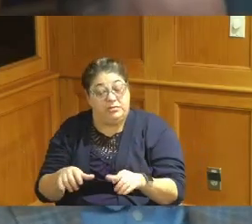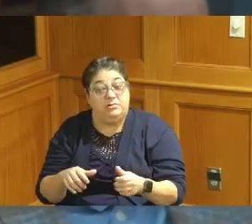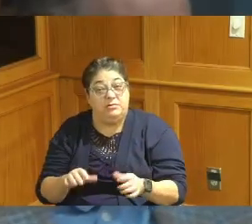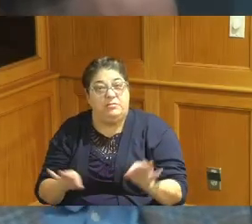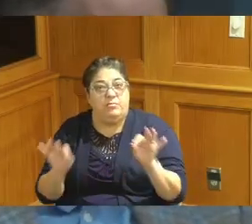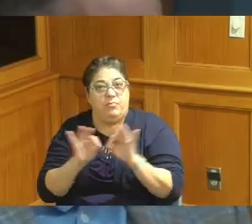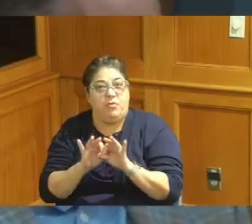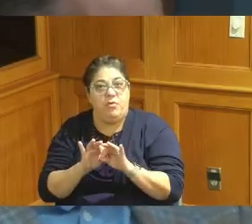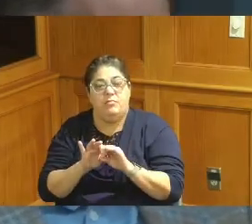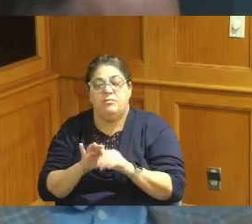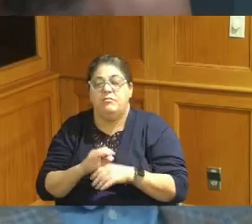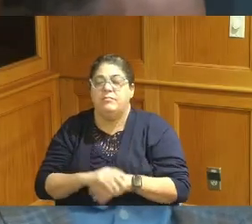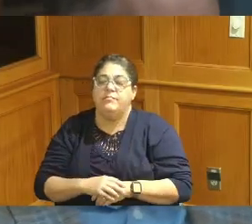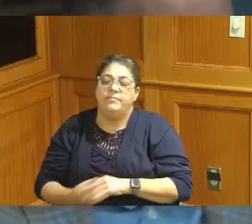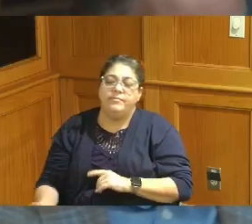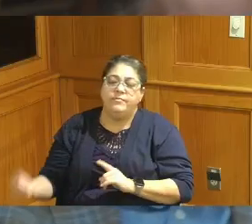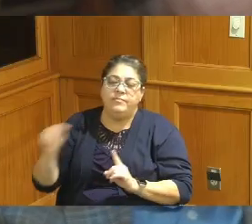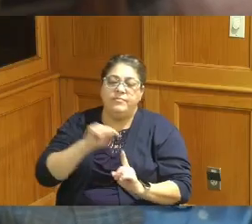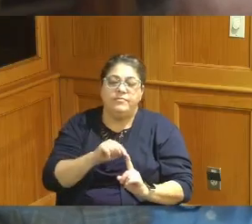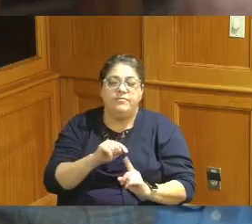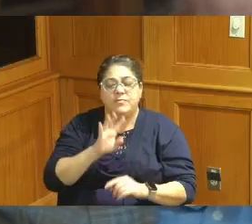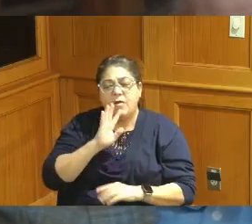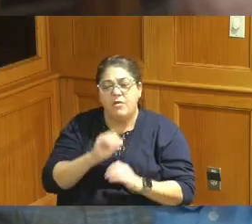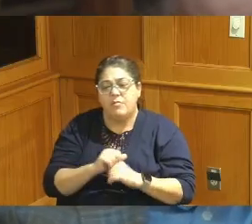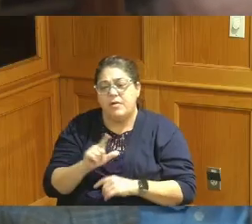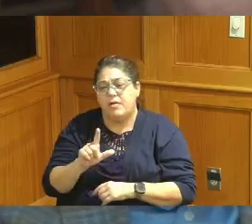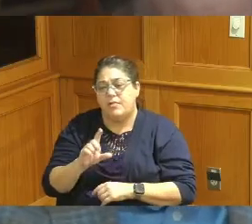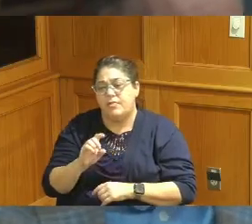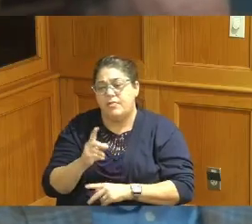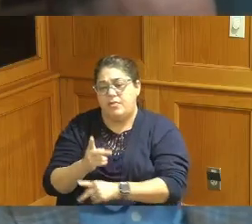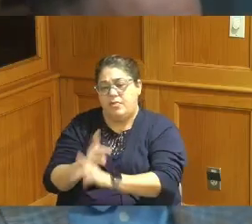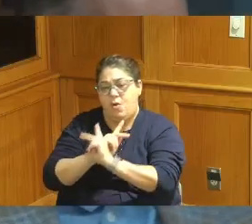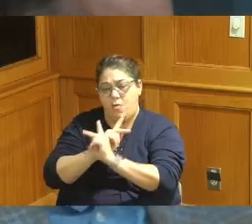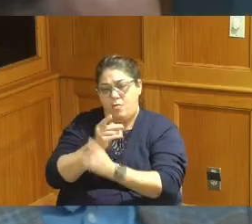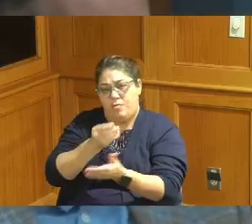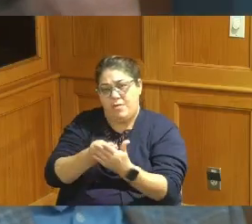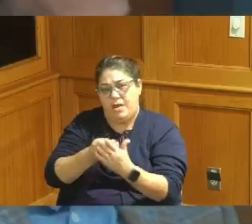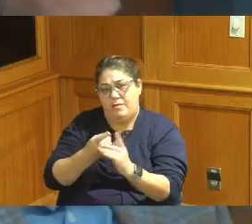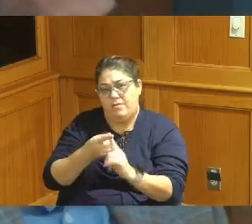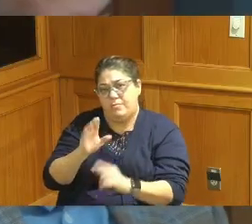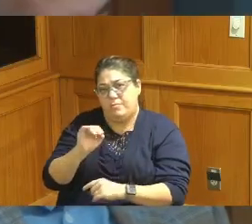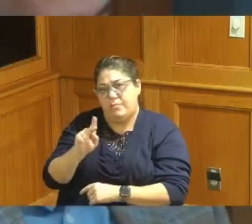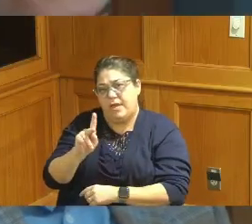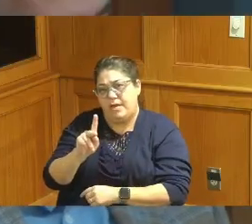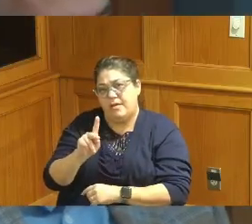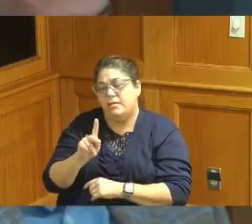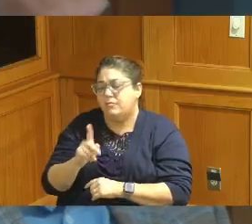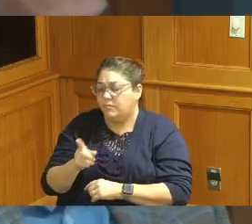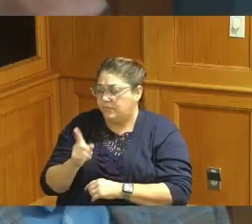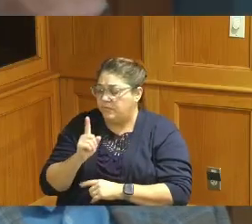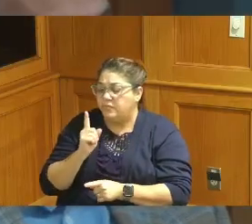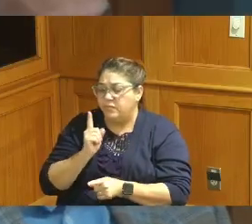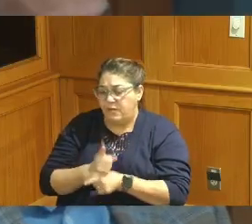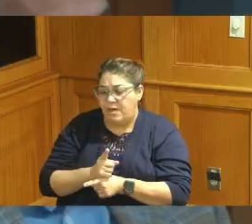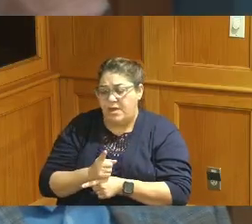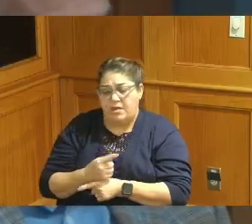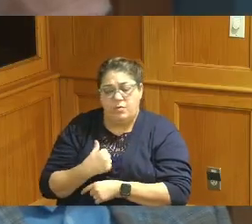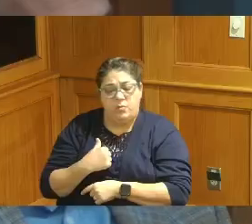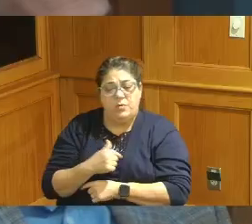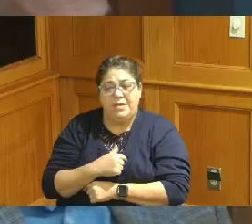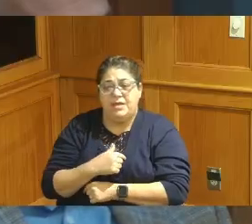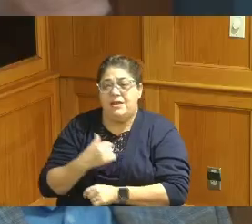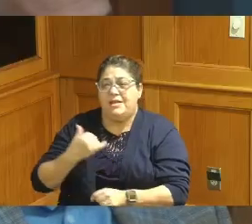want to piggyback on the part of the loan component. And you're absolutely right. We are